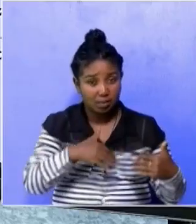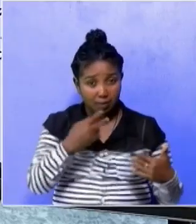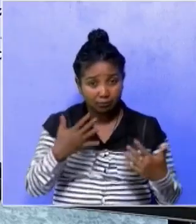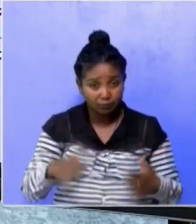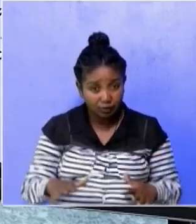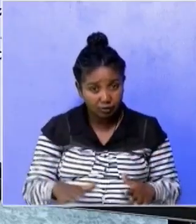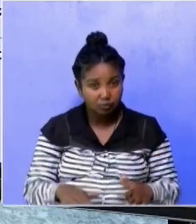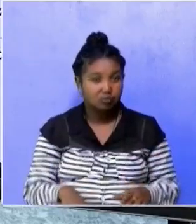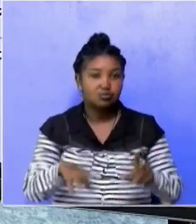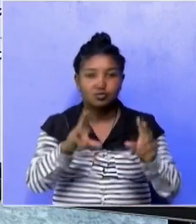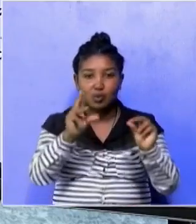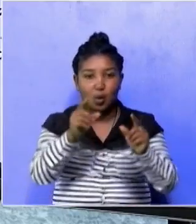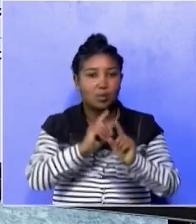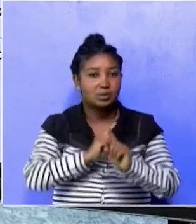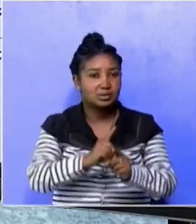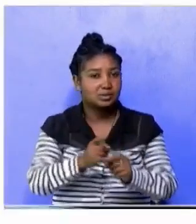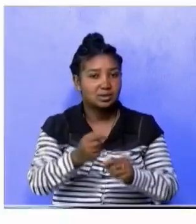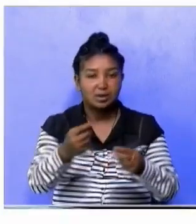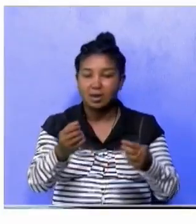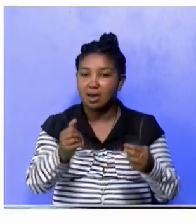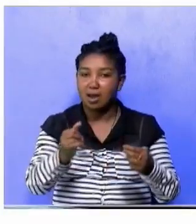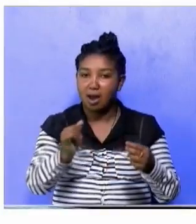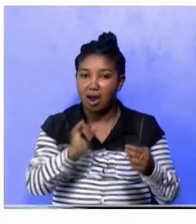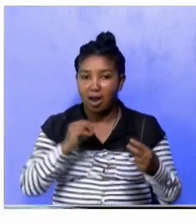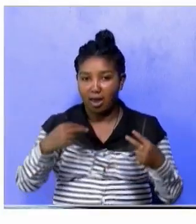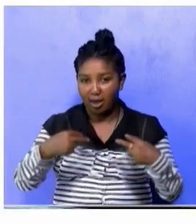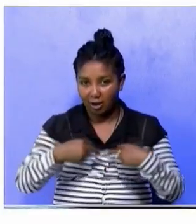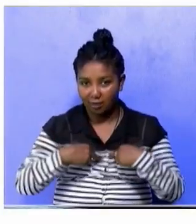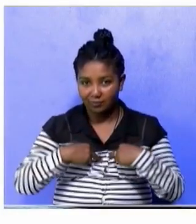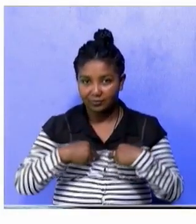no, I have